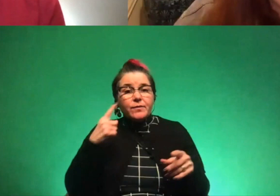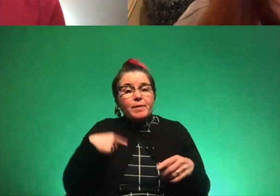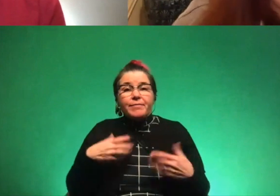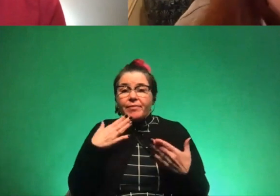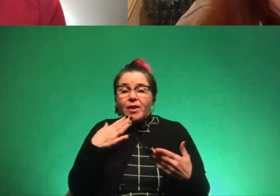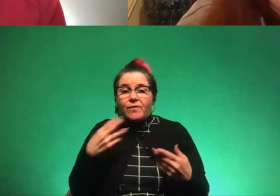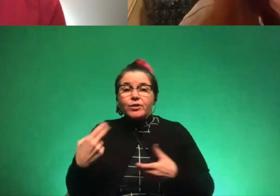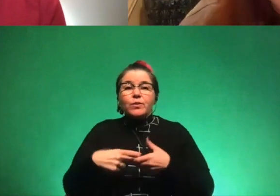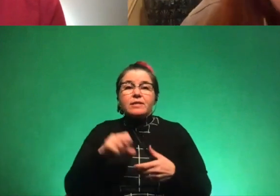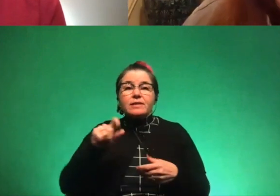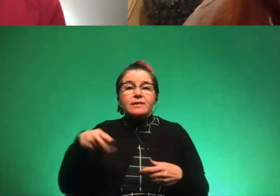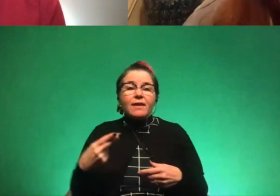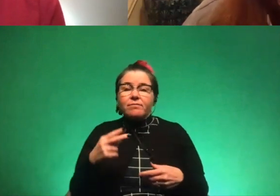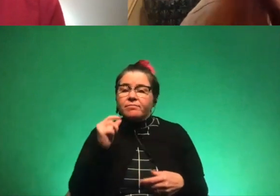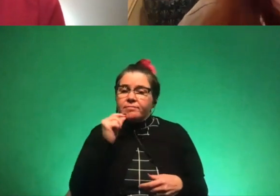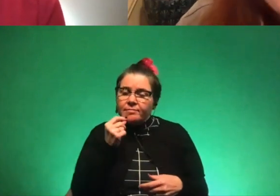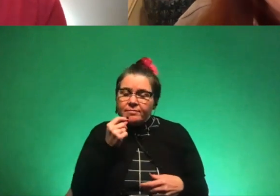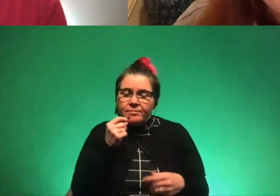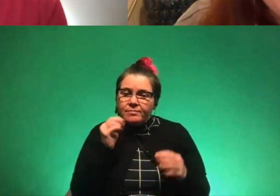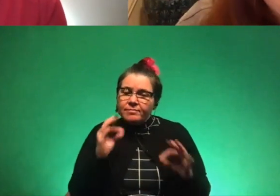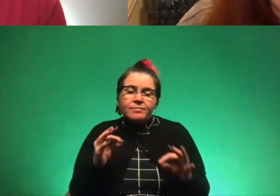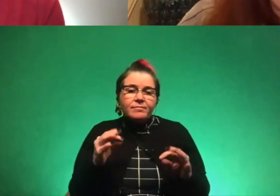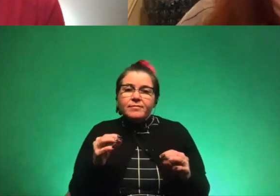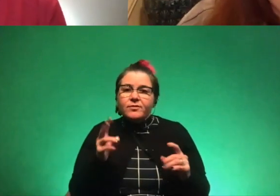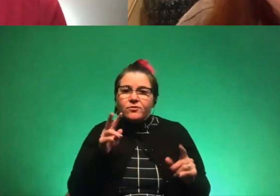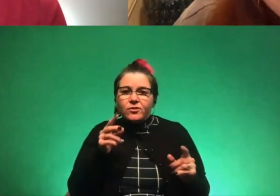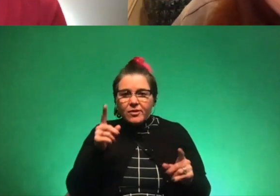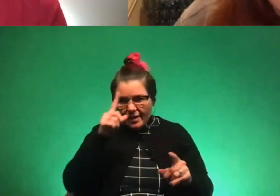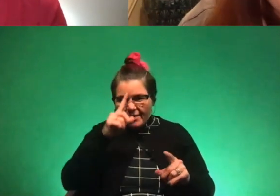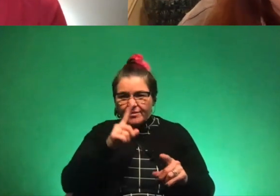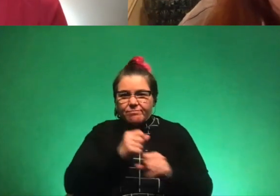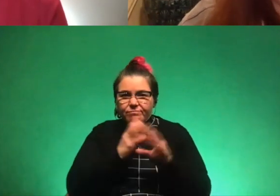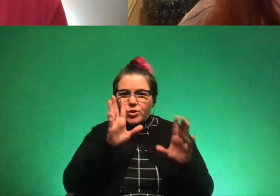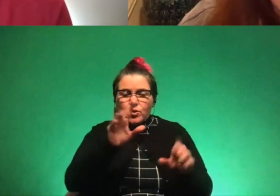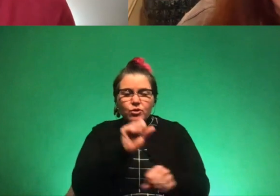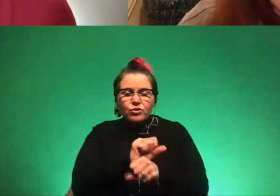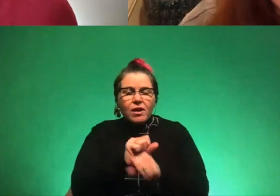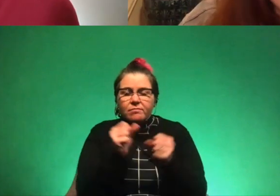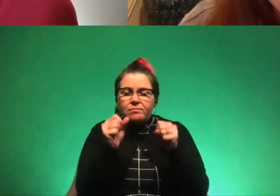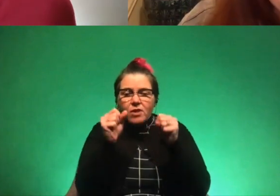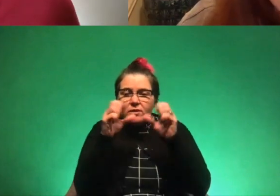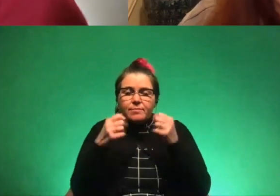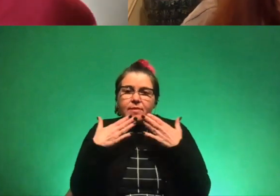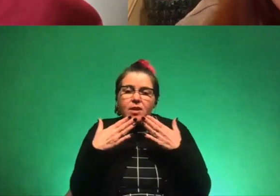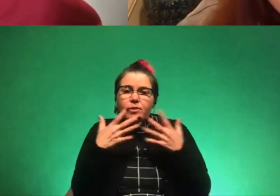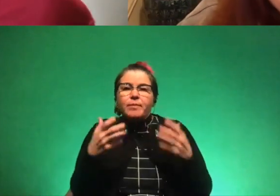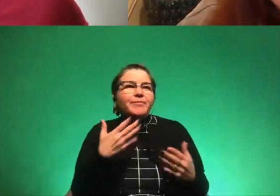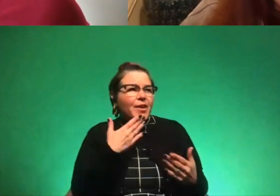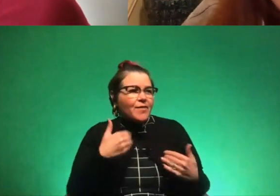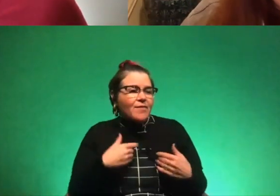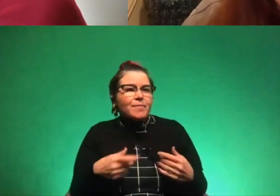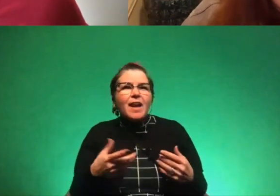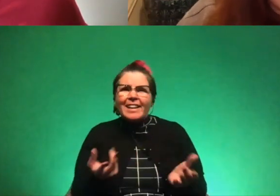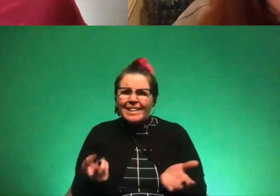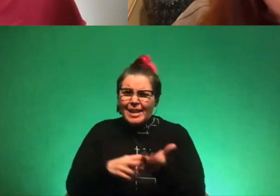all for coming. Steph, this was so cool. Like, getting a view into your job is like just awesome. Thank you so much. Thanks for having me. Thank you for getting up